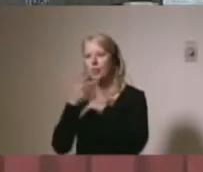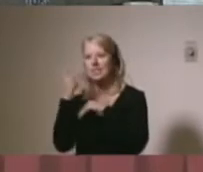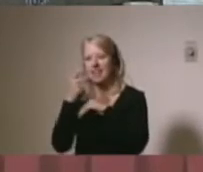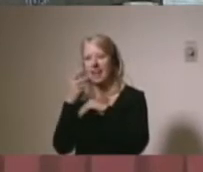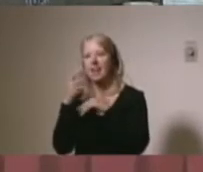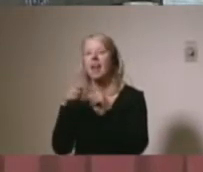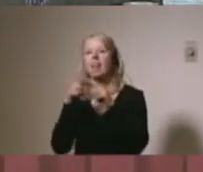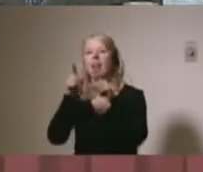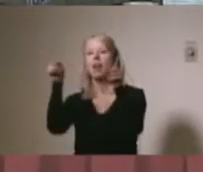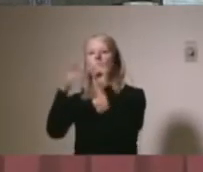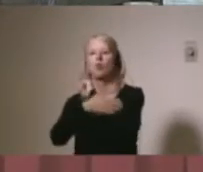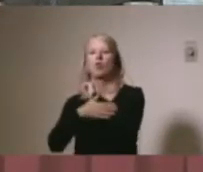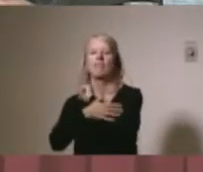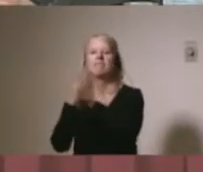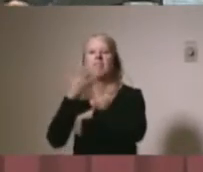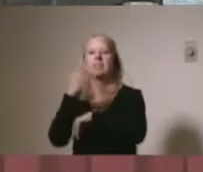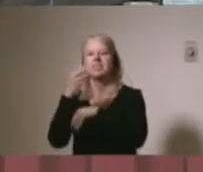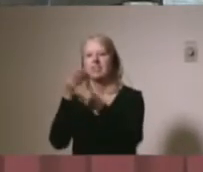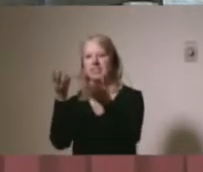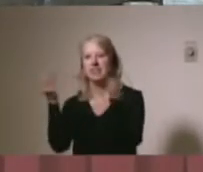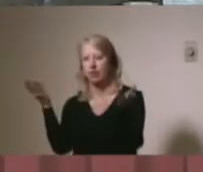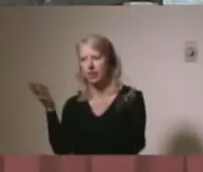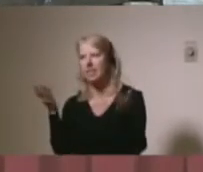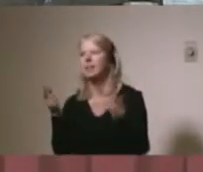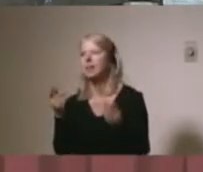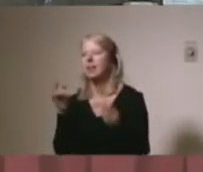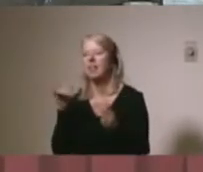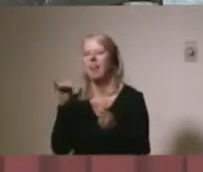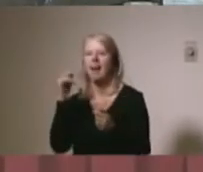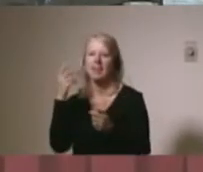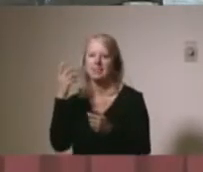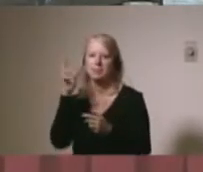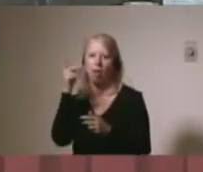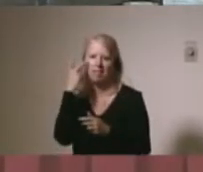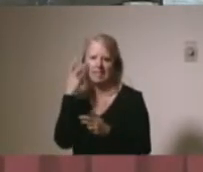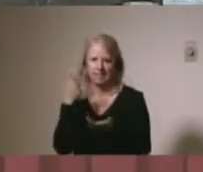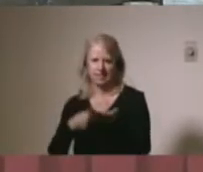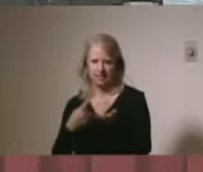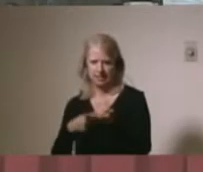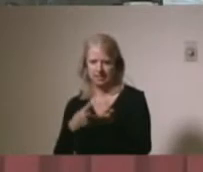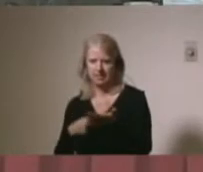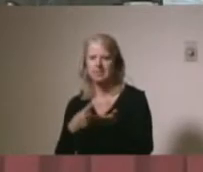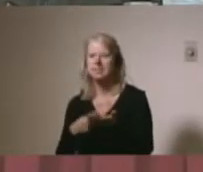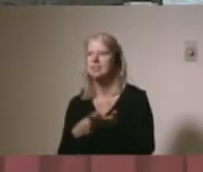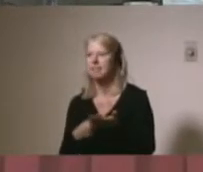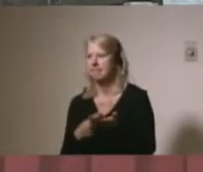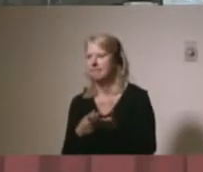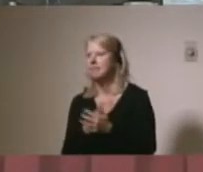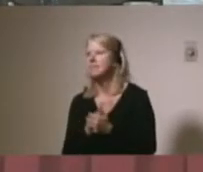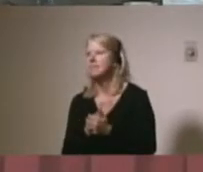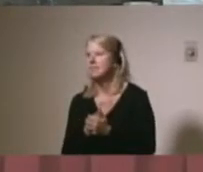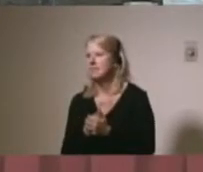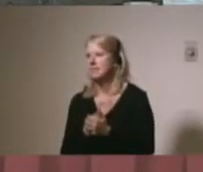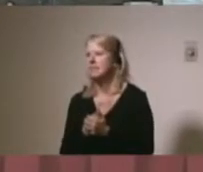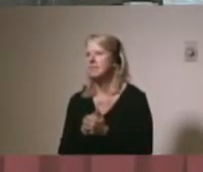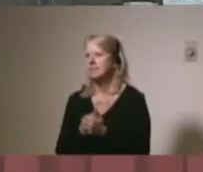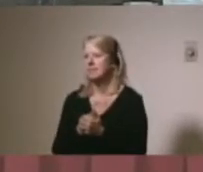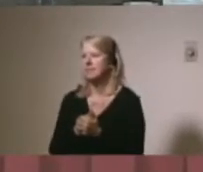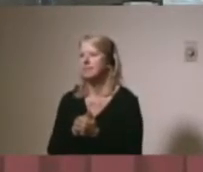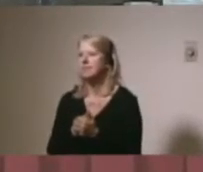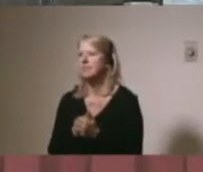it's 5-day delivery. And that's only because of politics, you know. I mean, what is it?